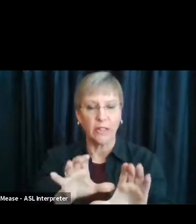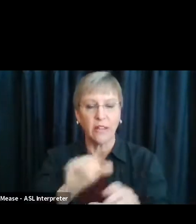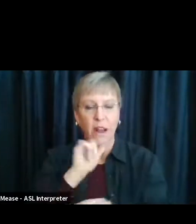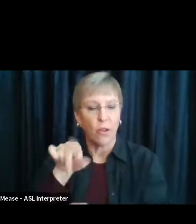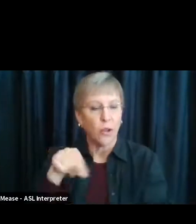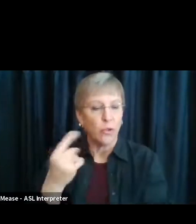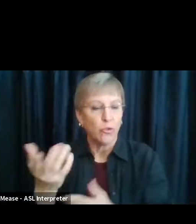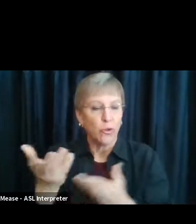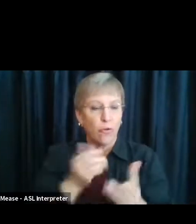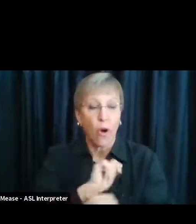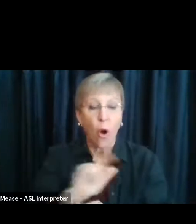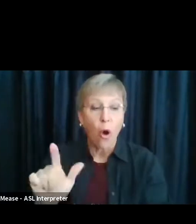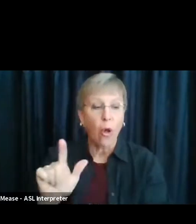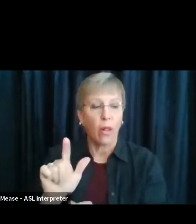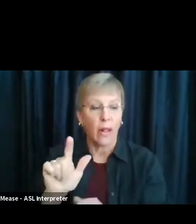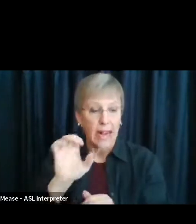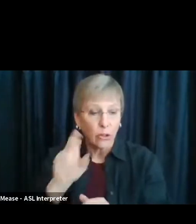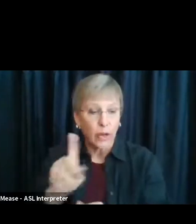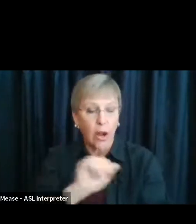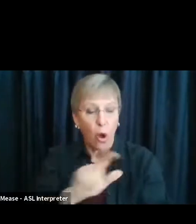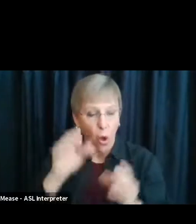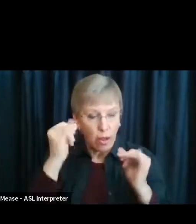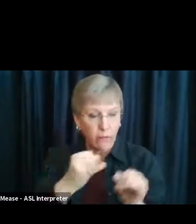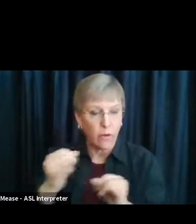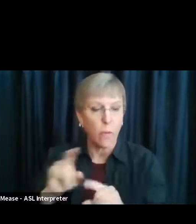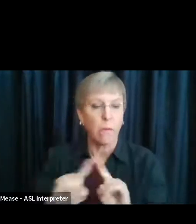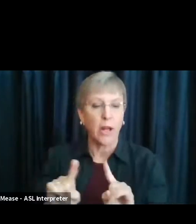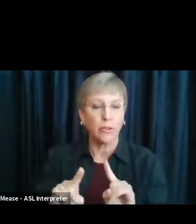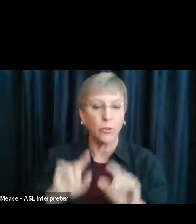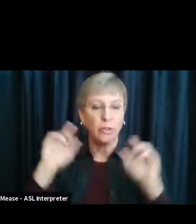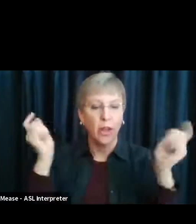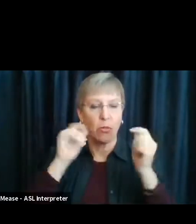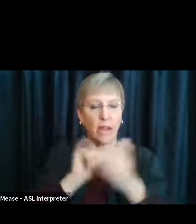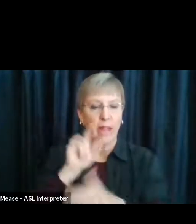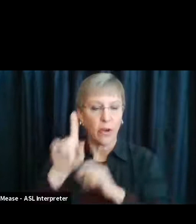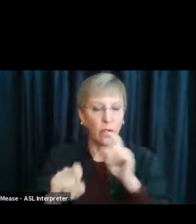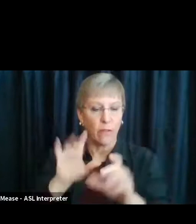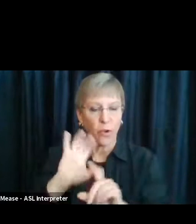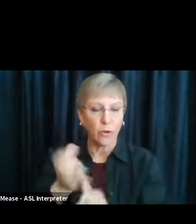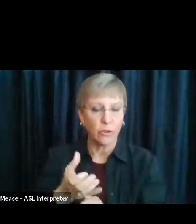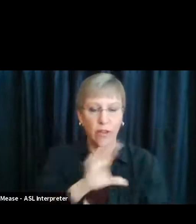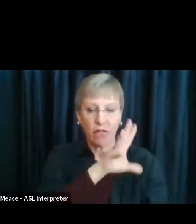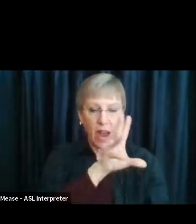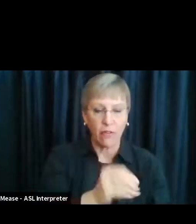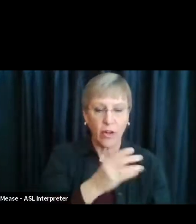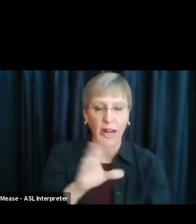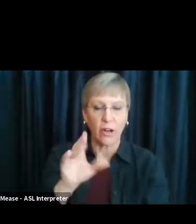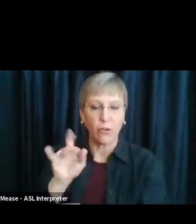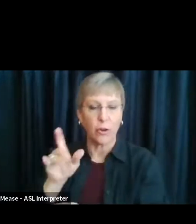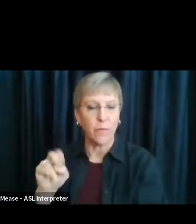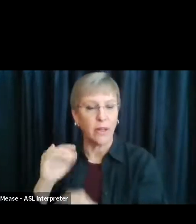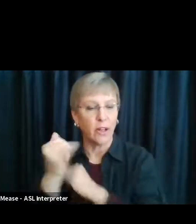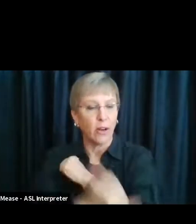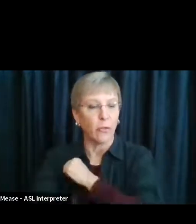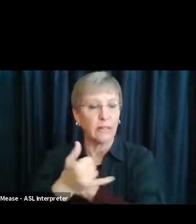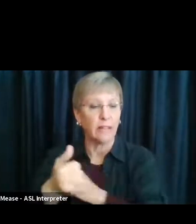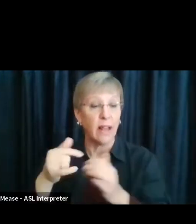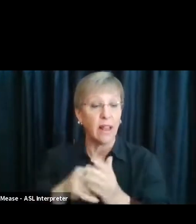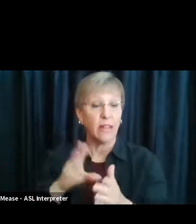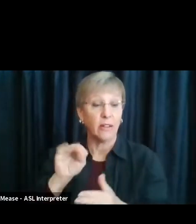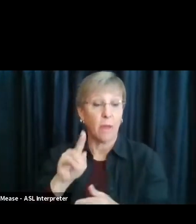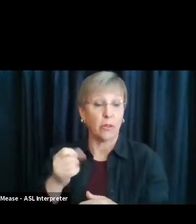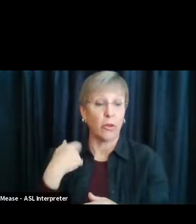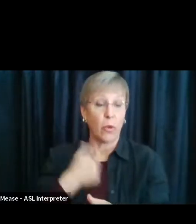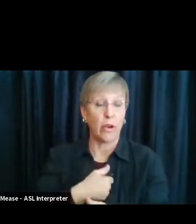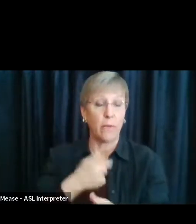educate all individuals, but that celebrate the inquisitive cultures of African and Caribbean countries. This module, we are meeting